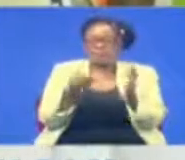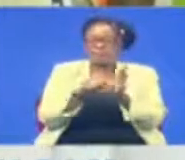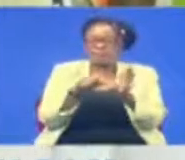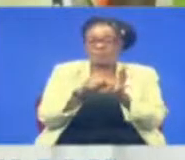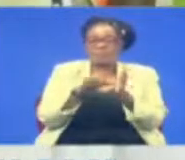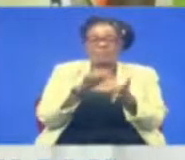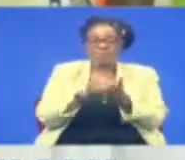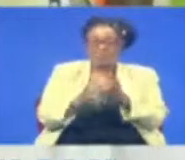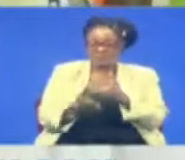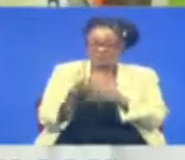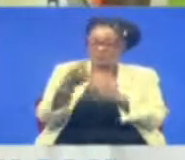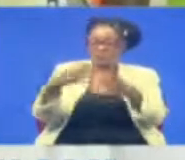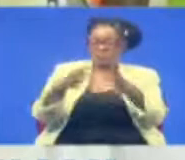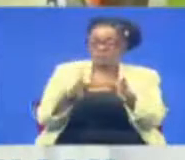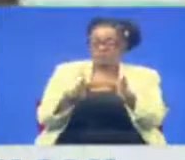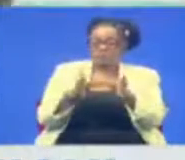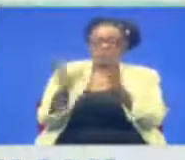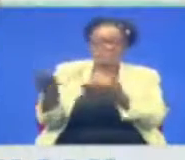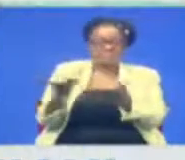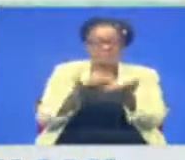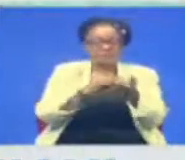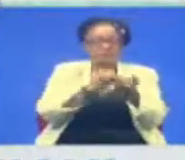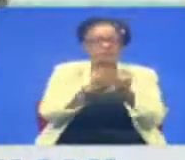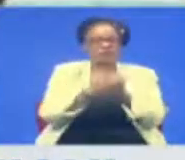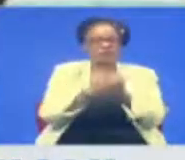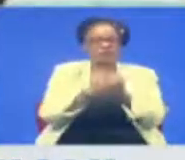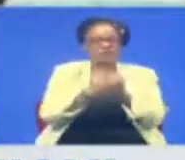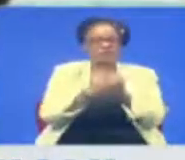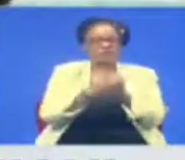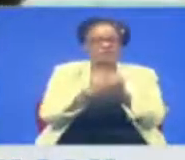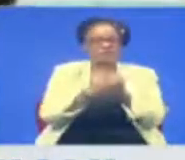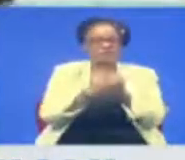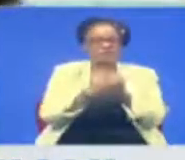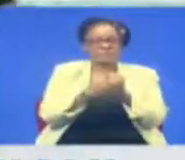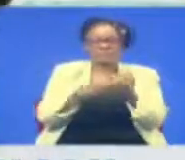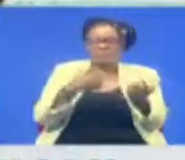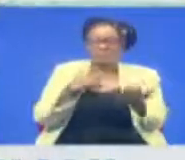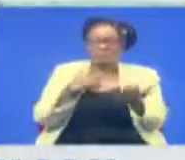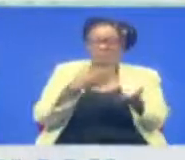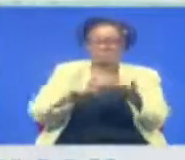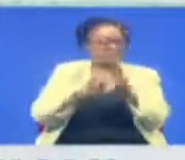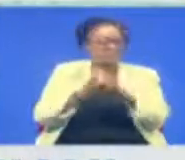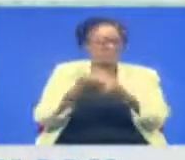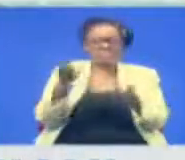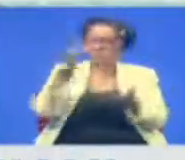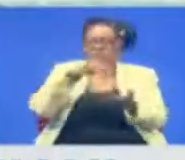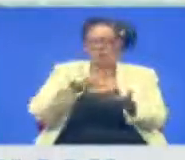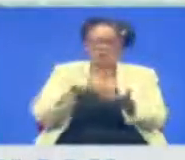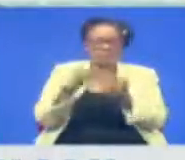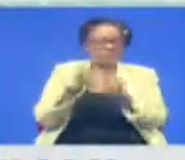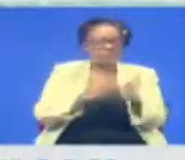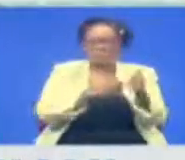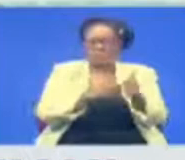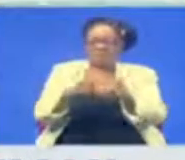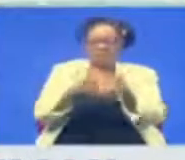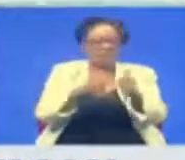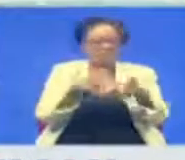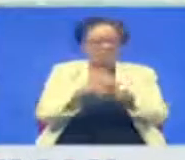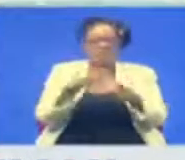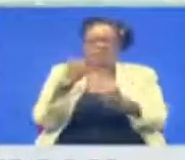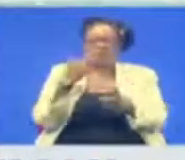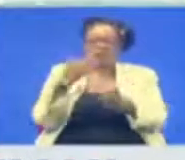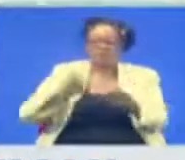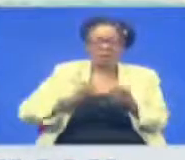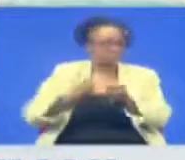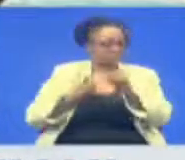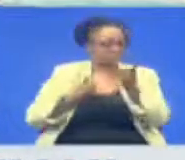jamii na kuleta maendeleo. We are no longer flower girls, and we do not need to be looked at as flower girls, because we know